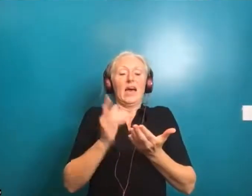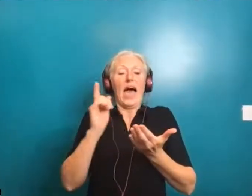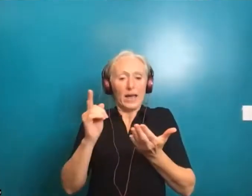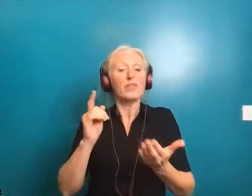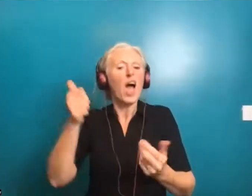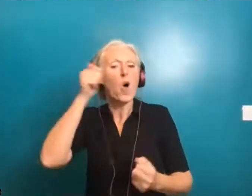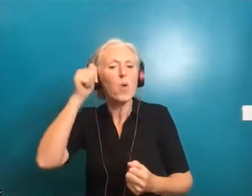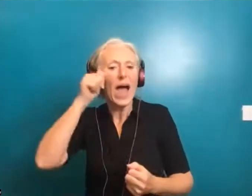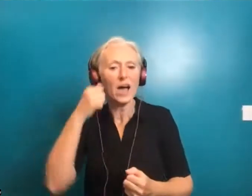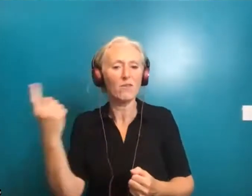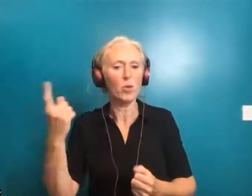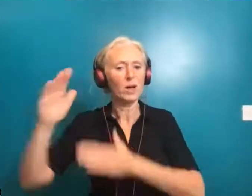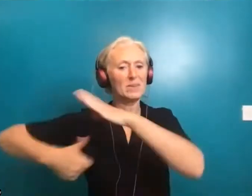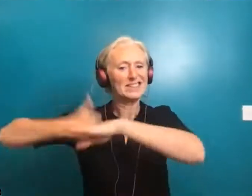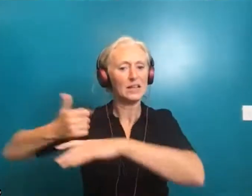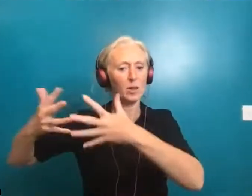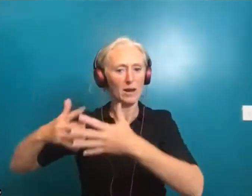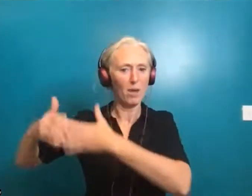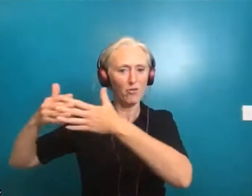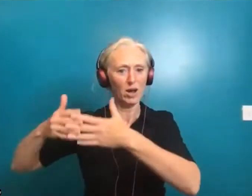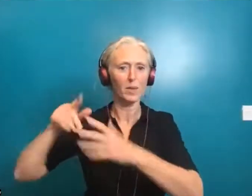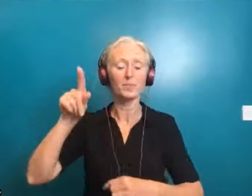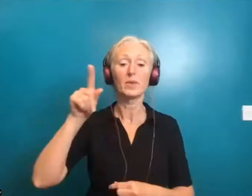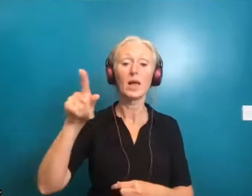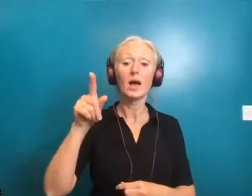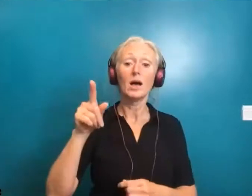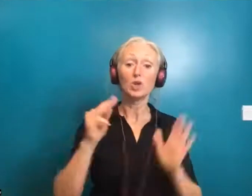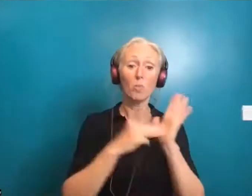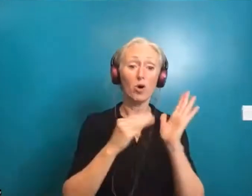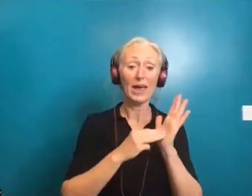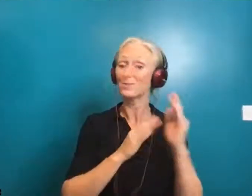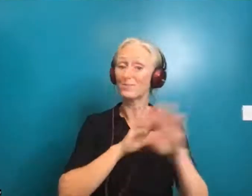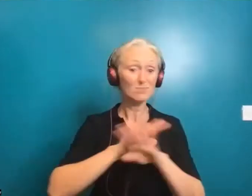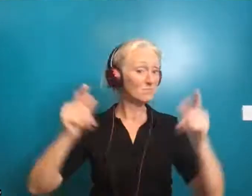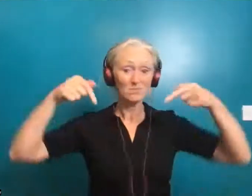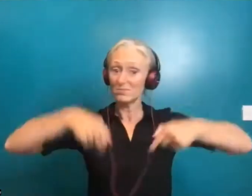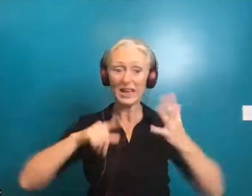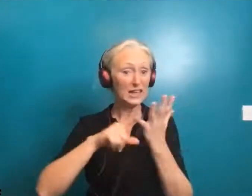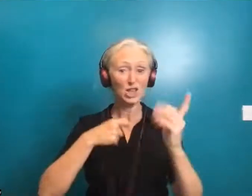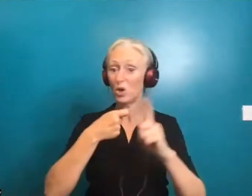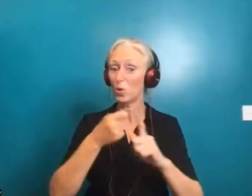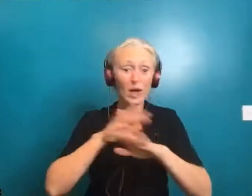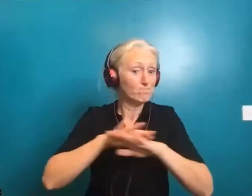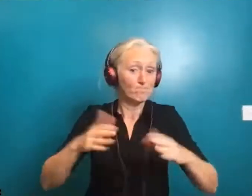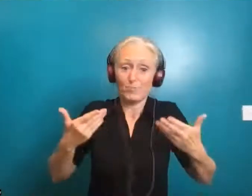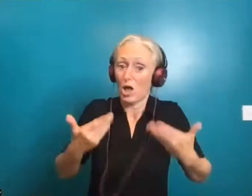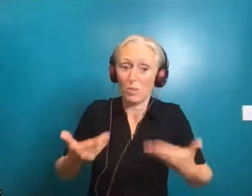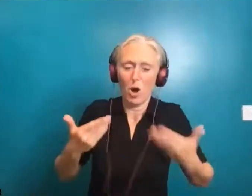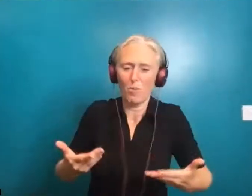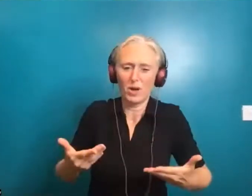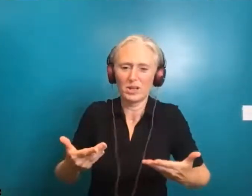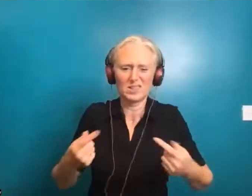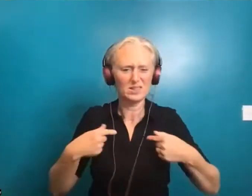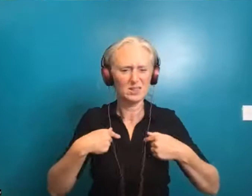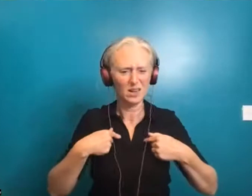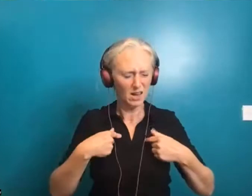US? So not that there is one in the UK at the moment. I'm not